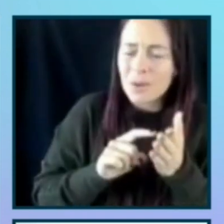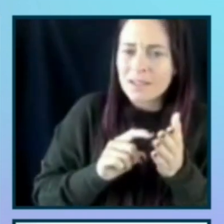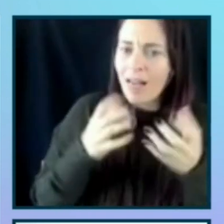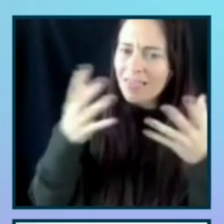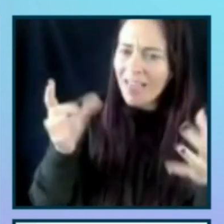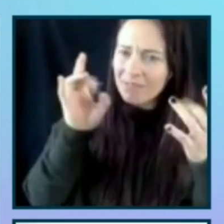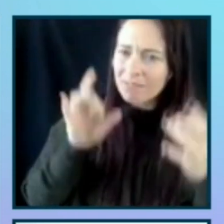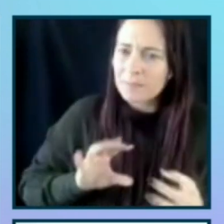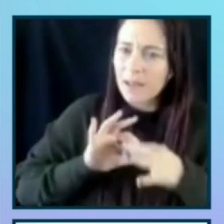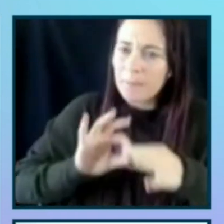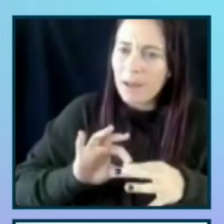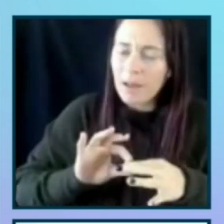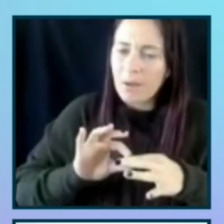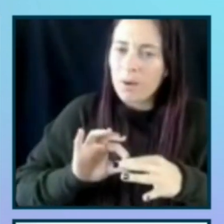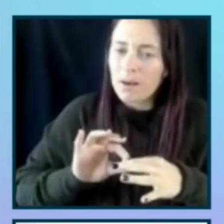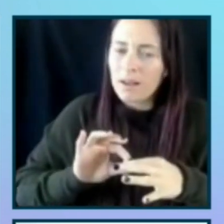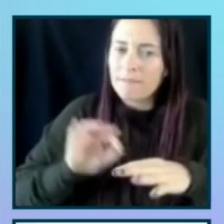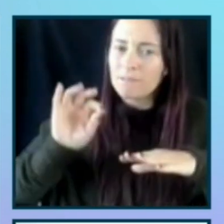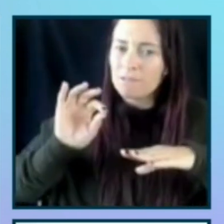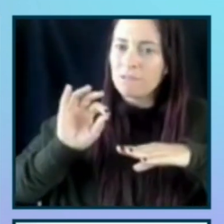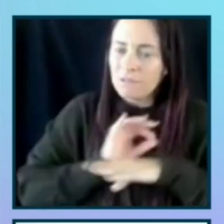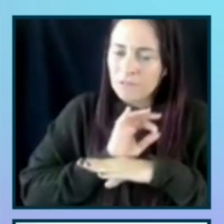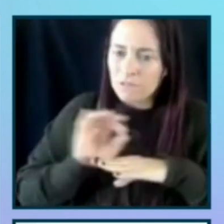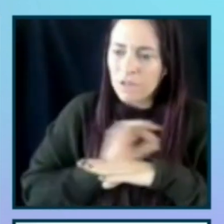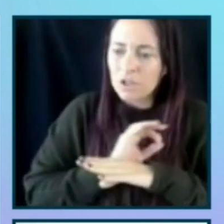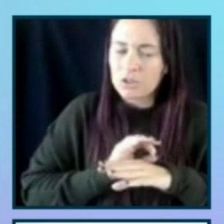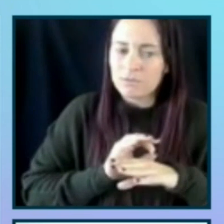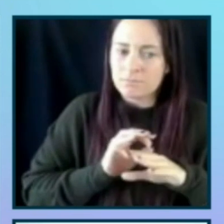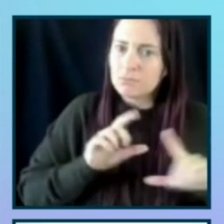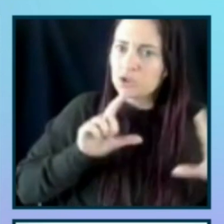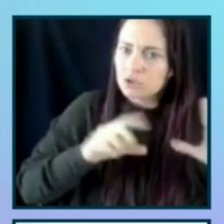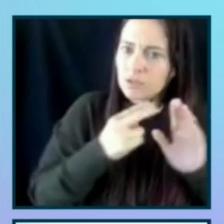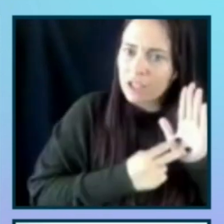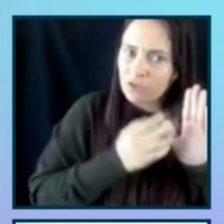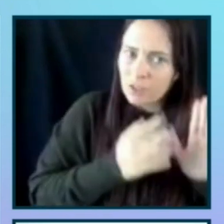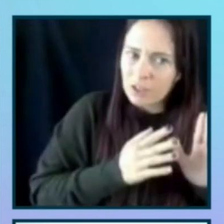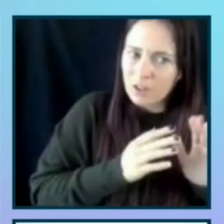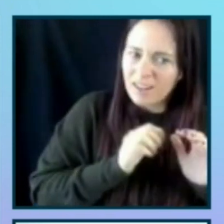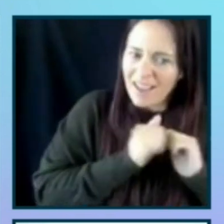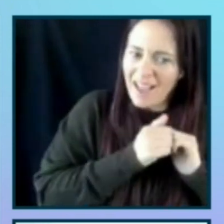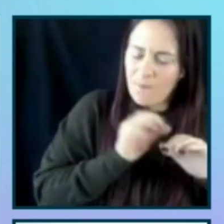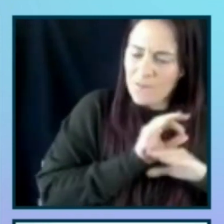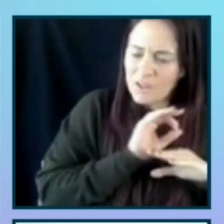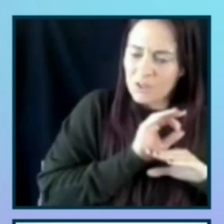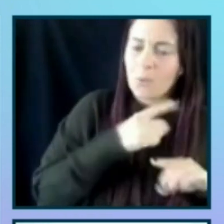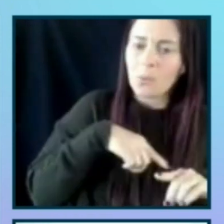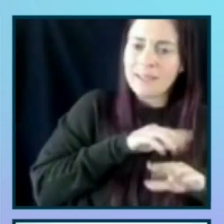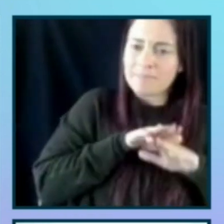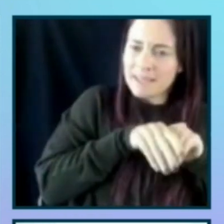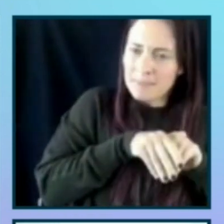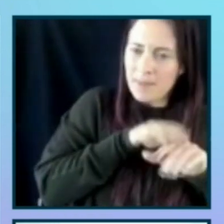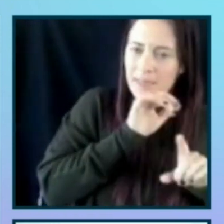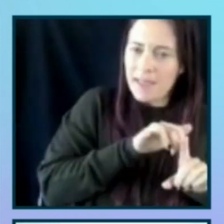feedback on those functionalities of the screen readers that we were simulating. An example of that would be